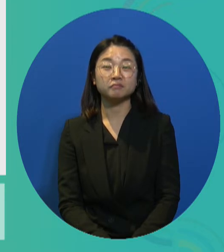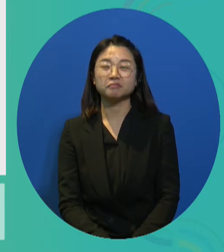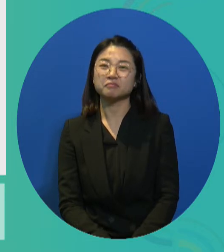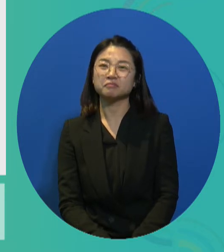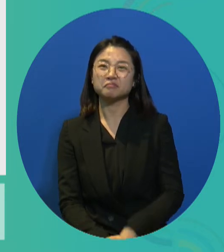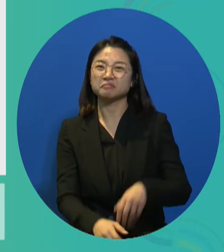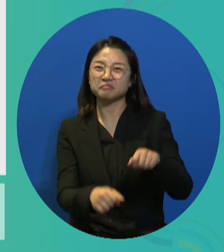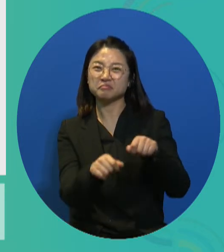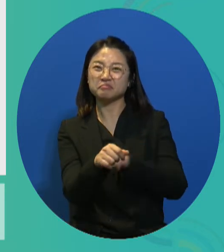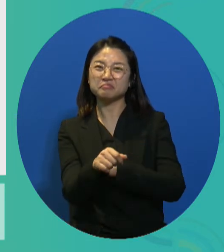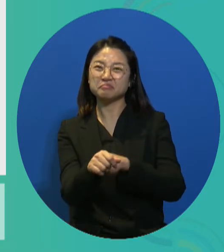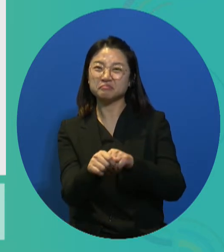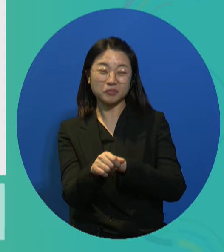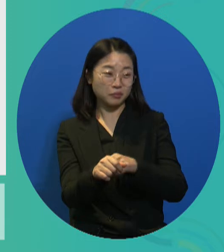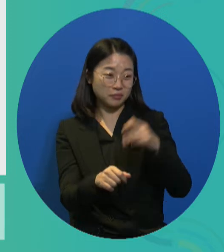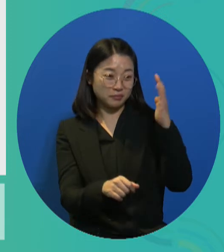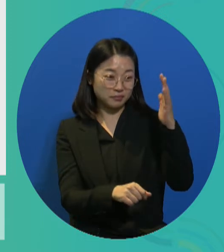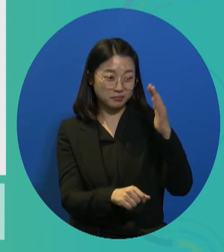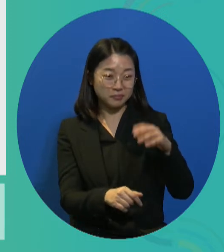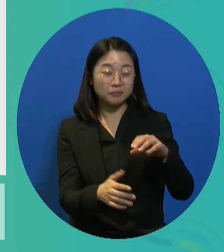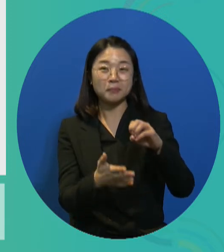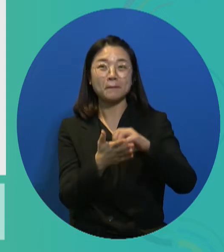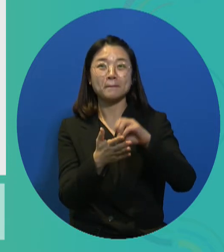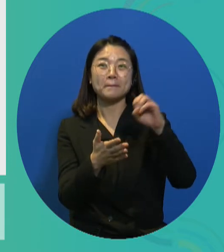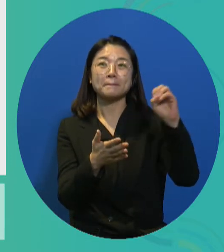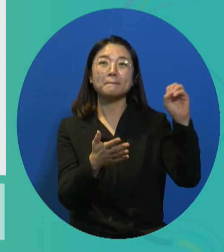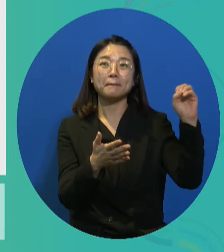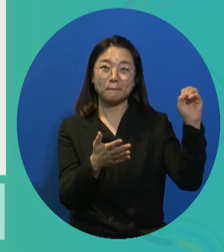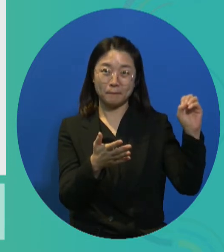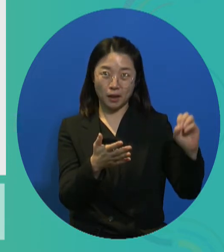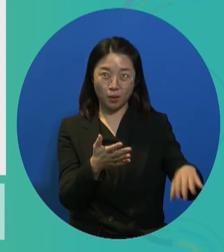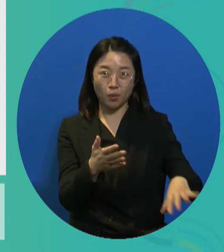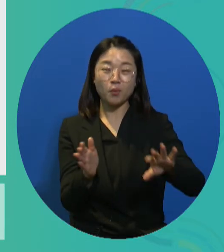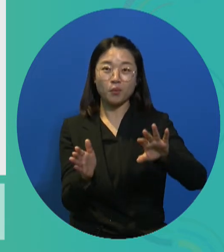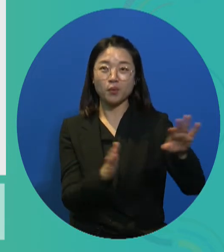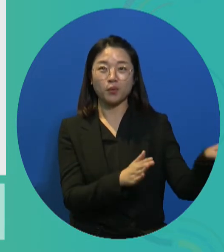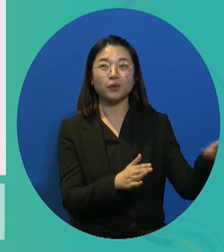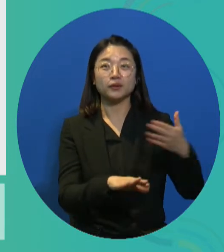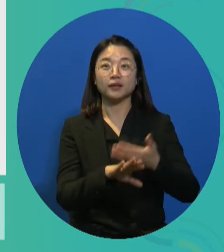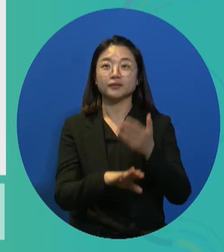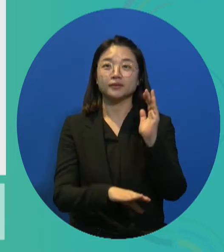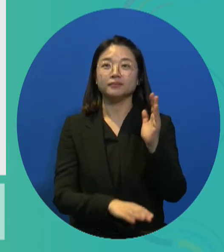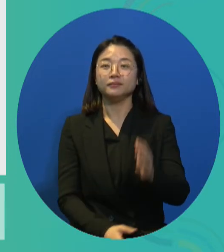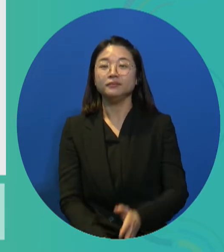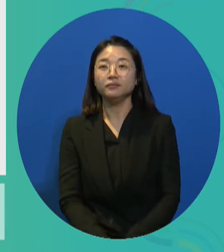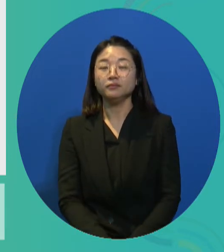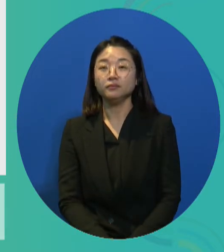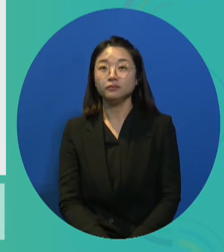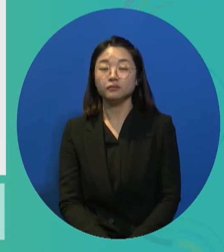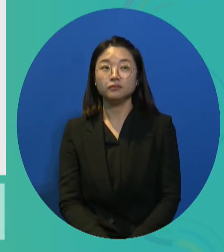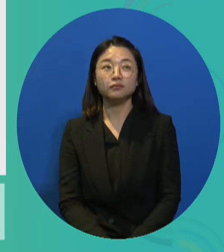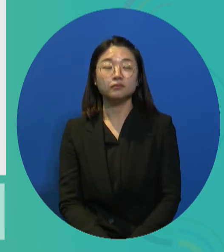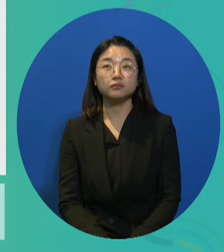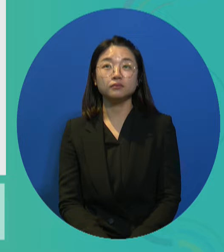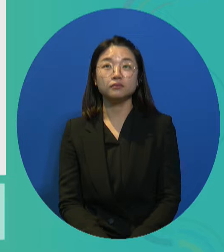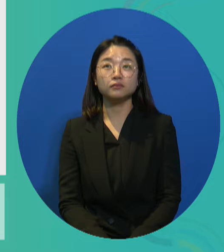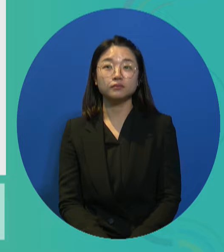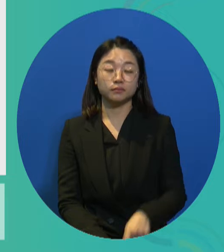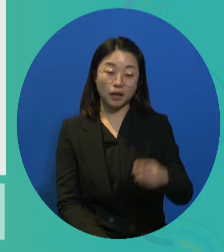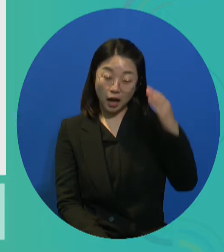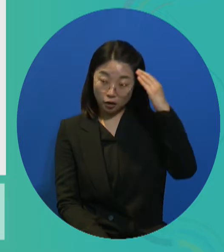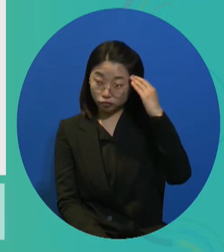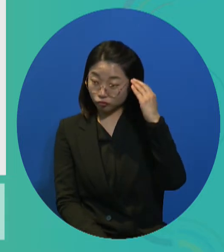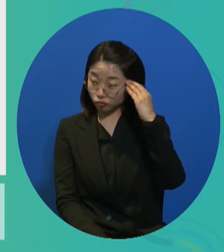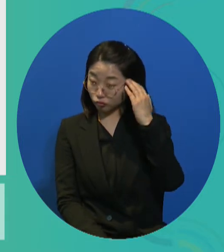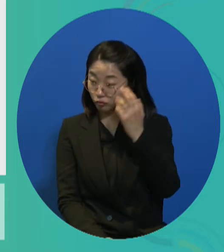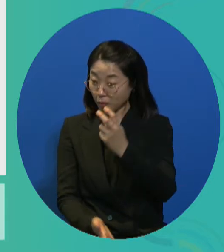rights mechanism and an overview of the convention itself, but I don't think that this is quite necessary for this crowd, so I would like to